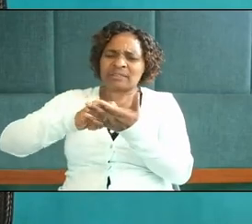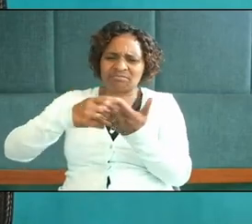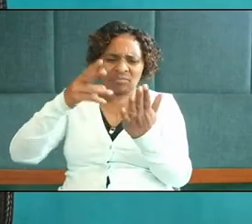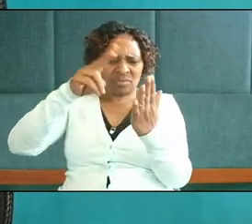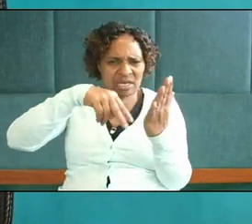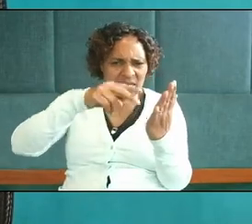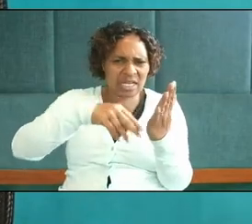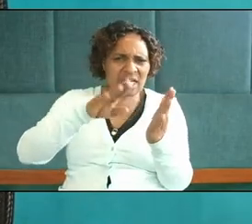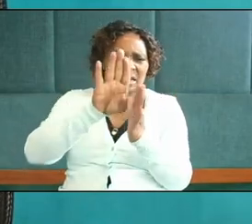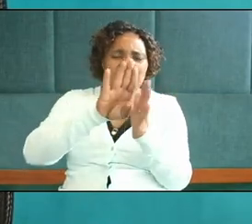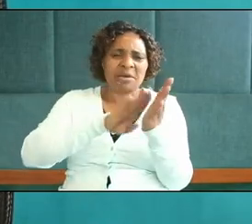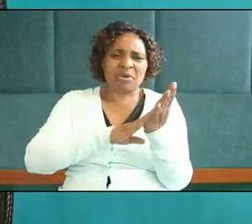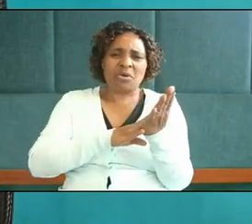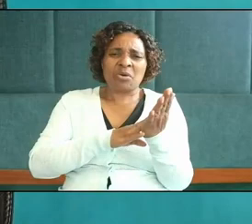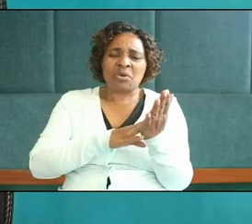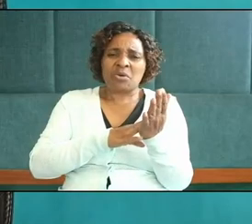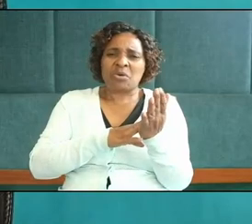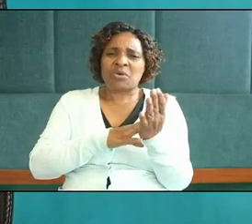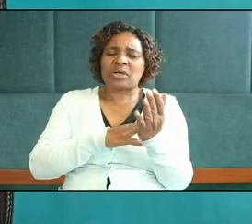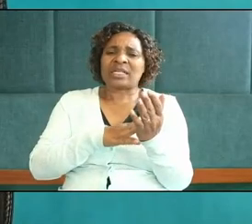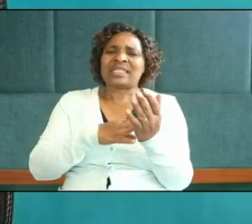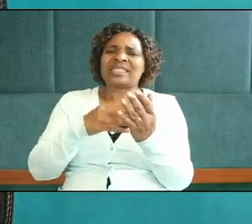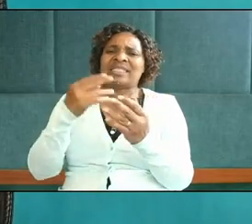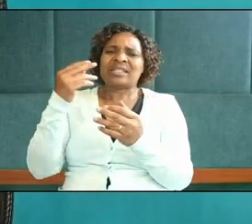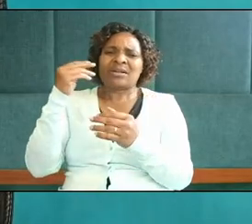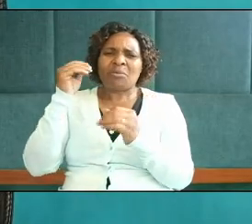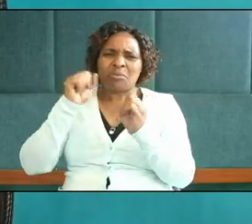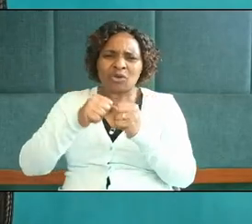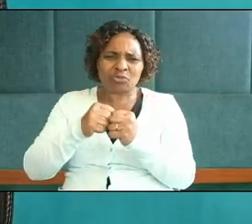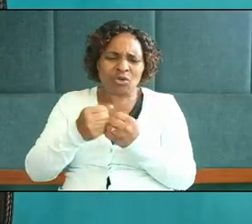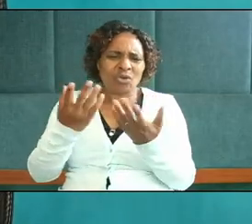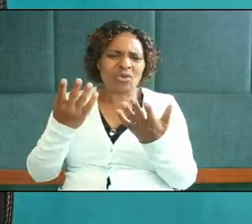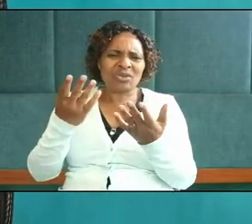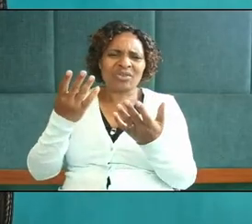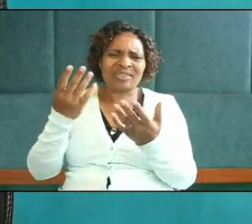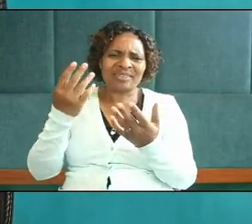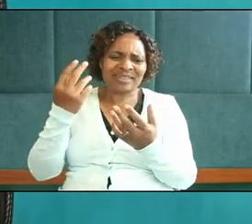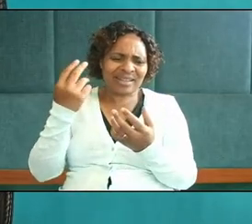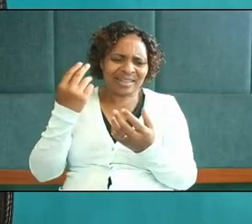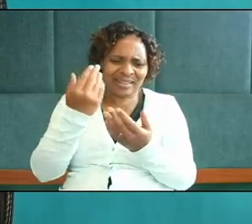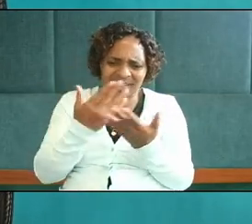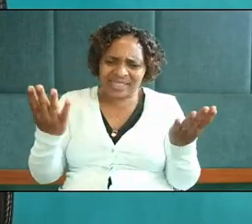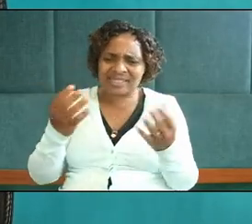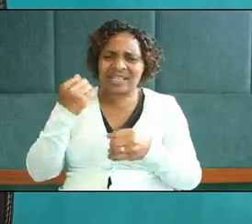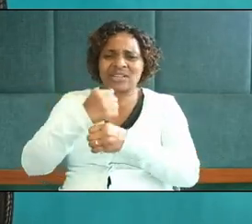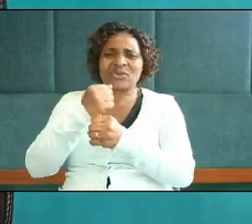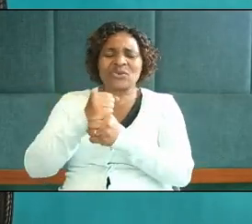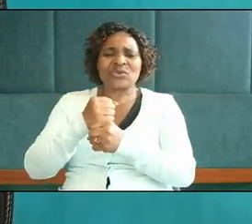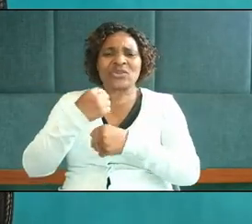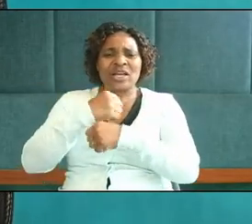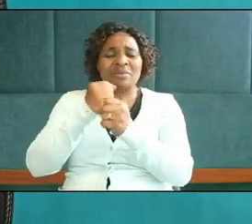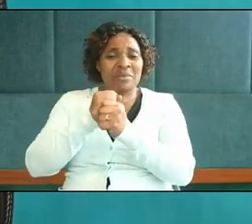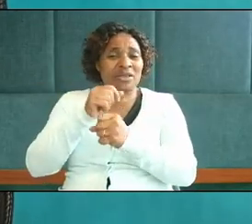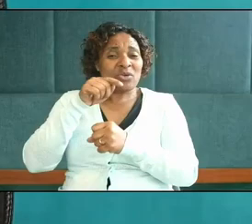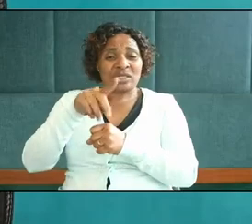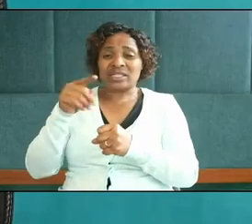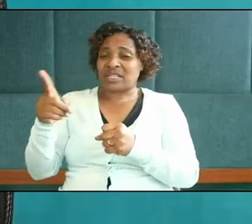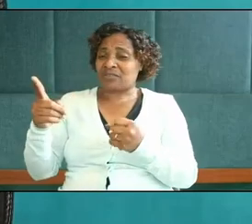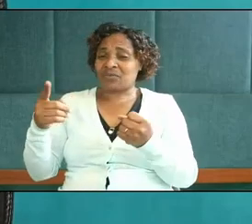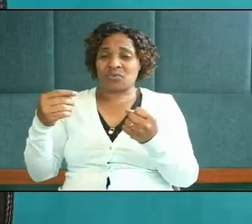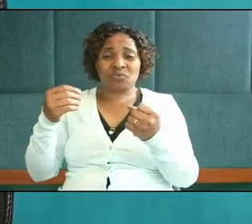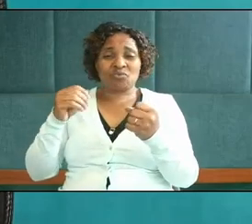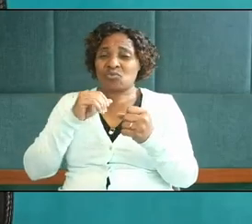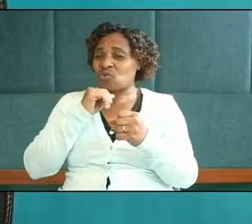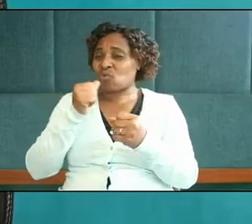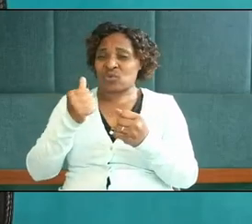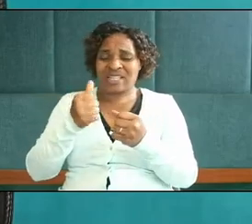reading the Bible. In fact, the sites that they are on would just make your jaw drop. So, you know, that's maybe an example. Do you guys